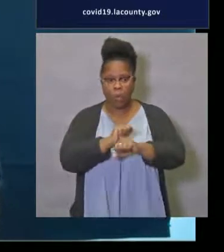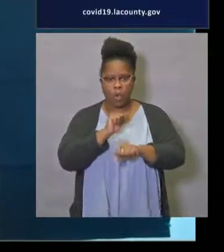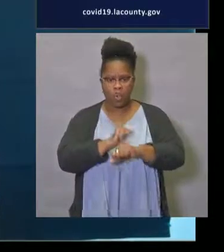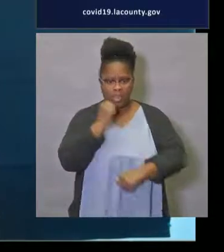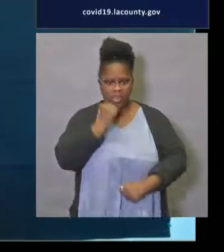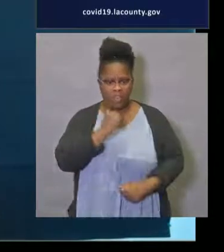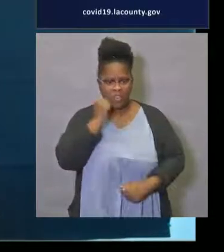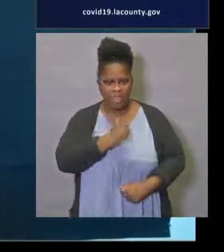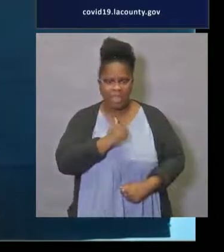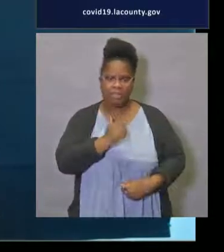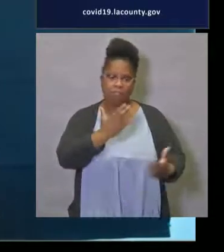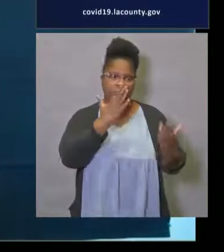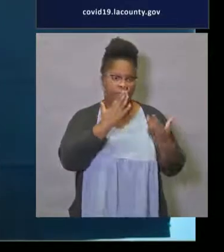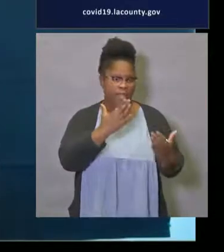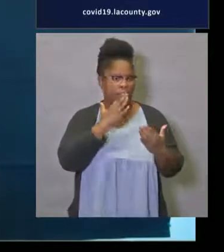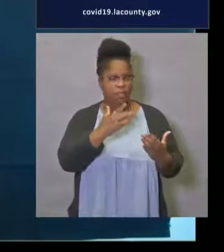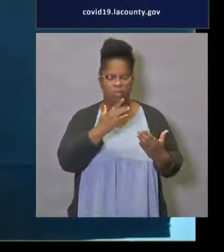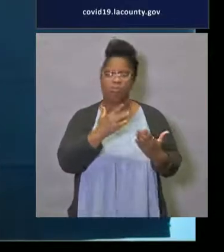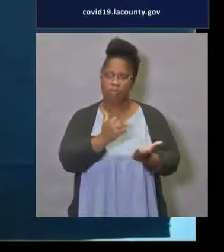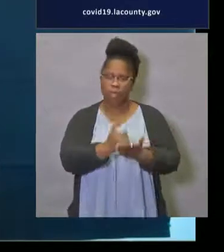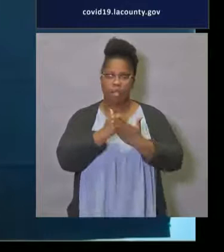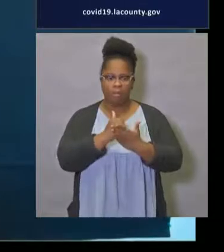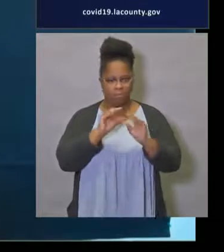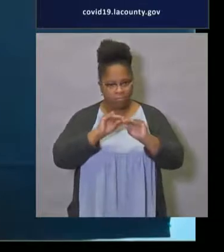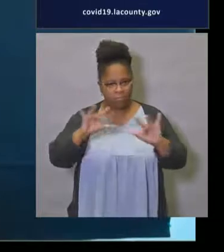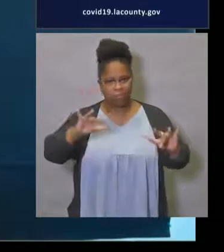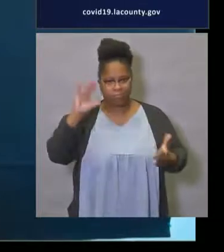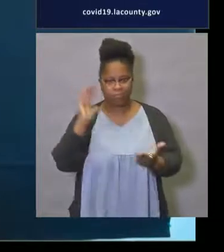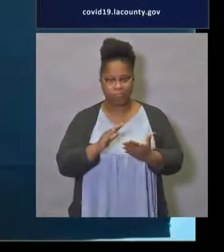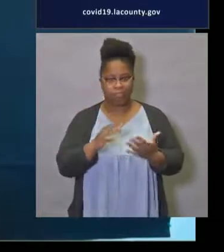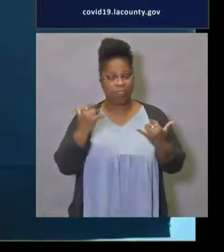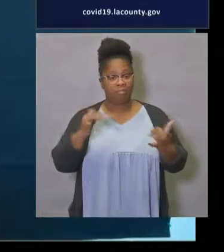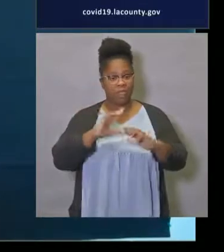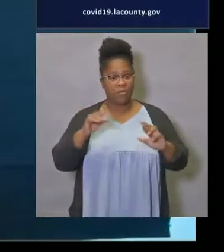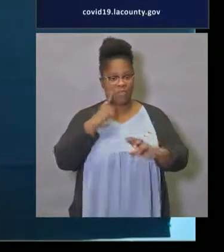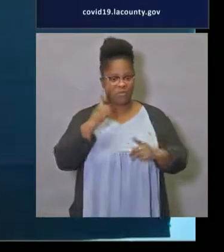is needed to contain the deadly virus. And we'll now take questions.